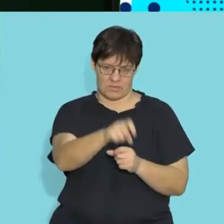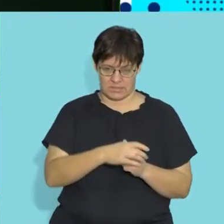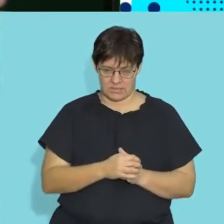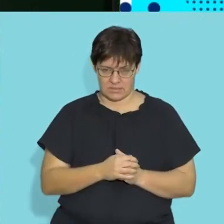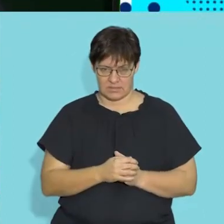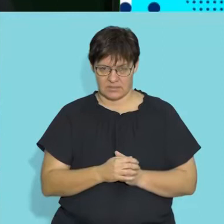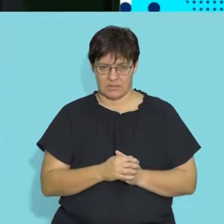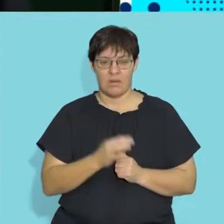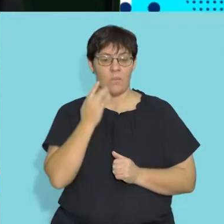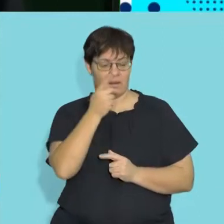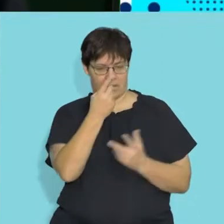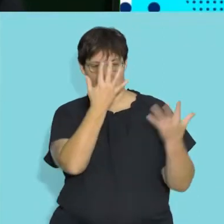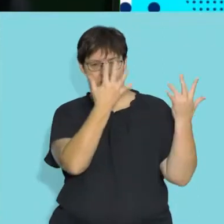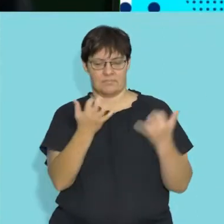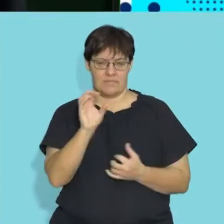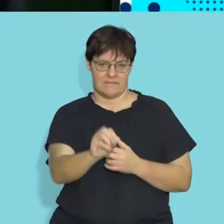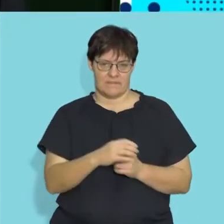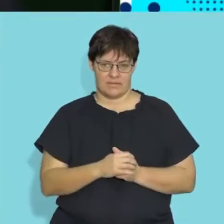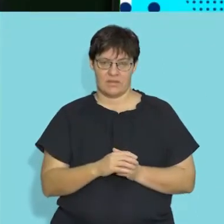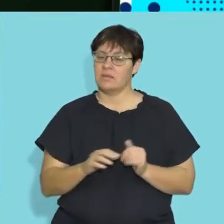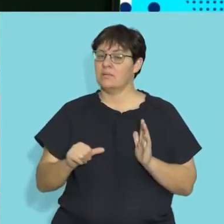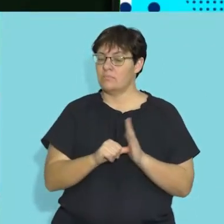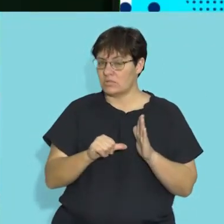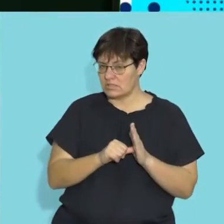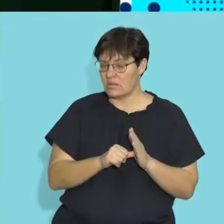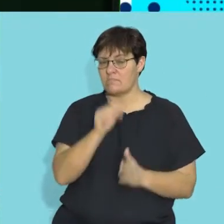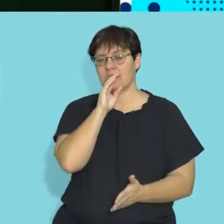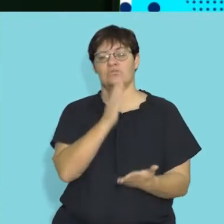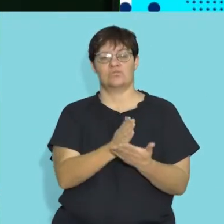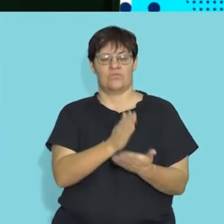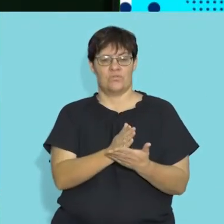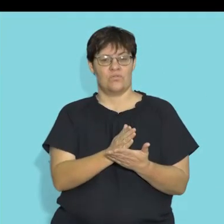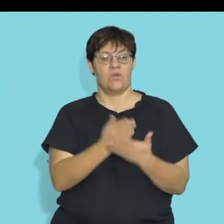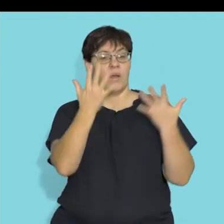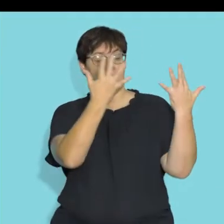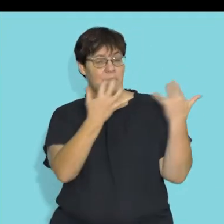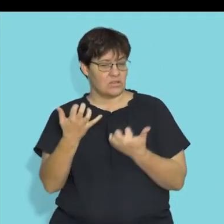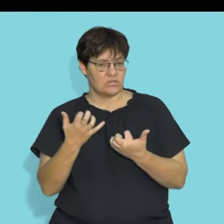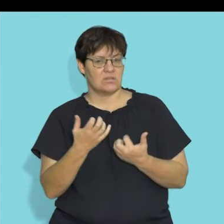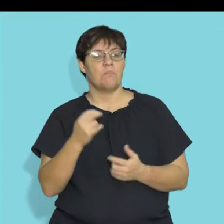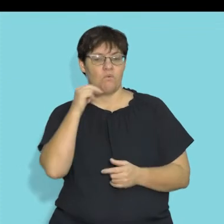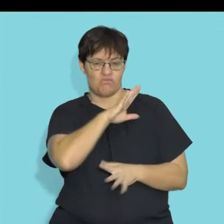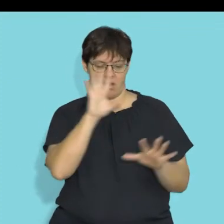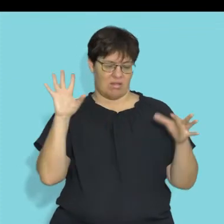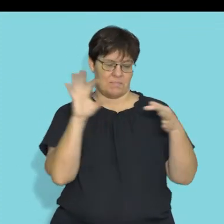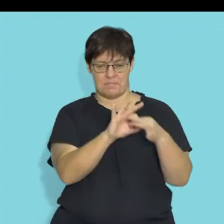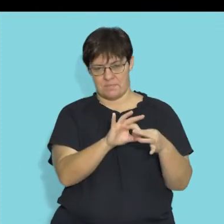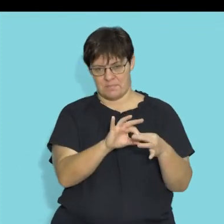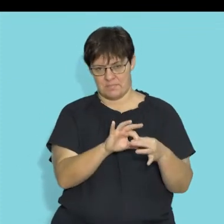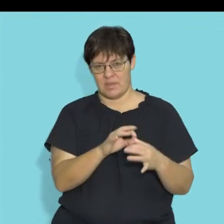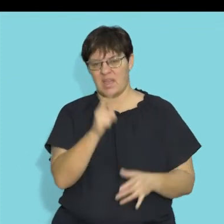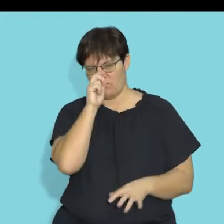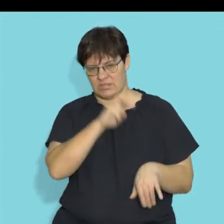you are budgeting. So important, make sure that you budget more realistically if